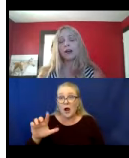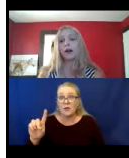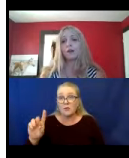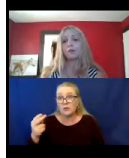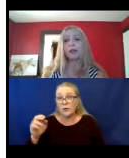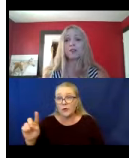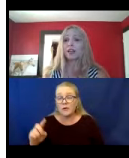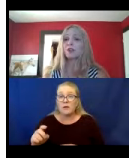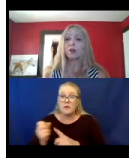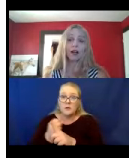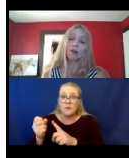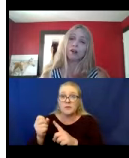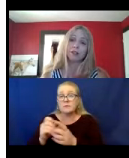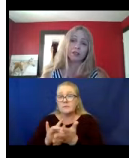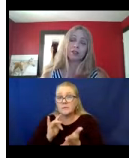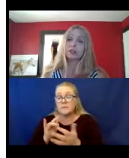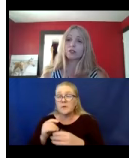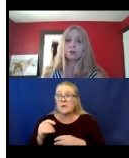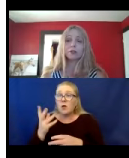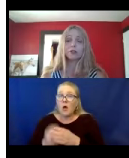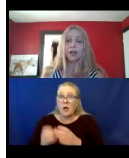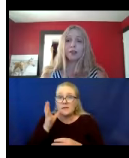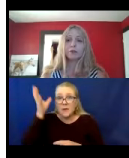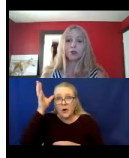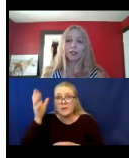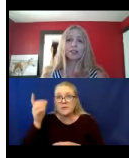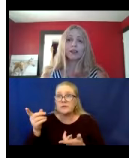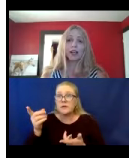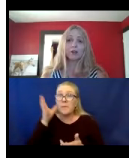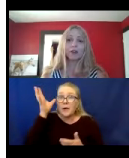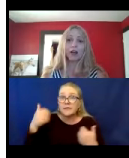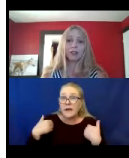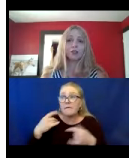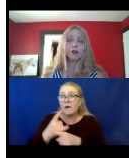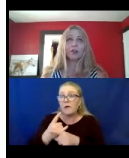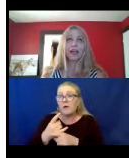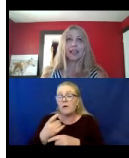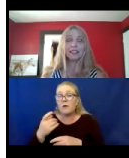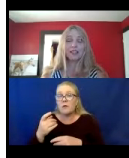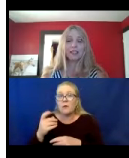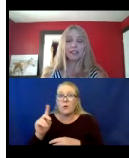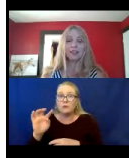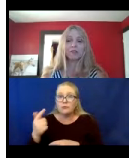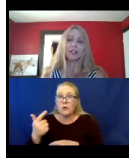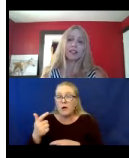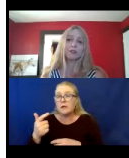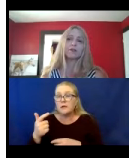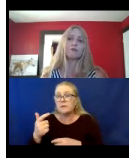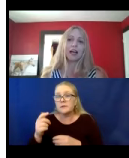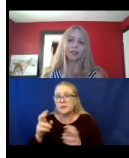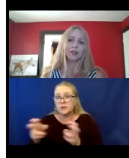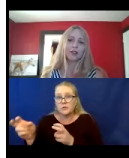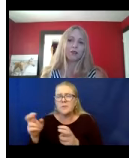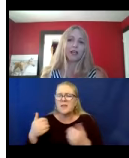on, parents that had drug or alcohol addiction issues. There was a great study out of Kaiser called the ACE study, and they have 10